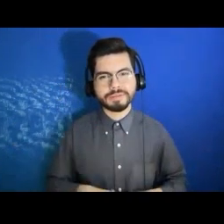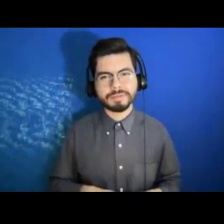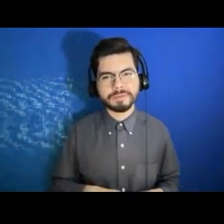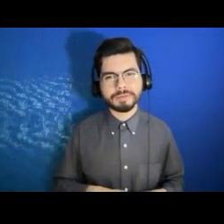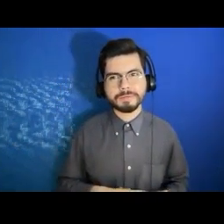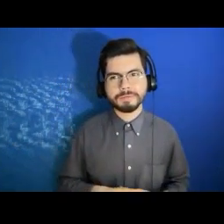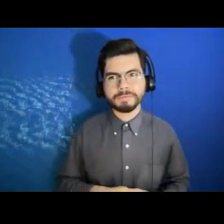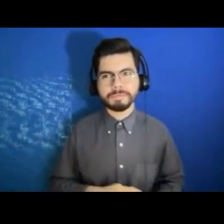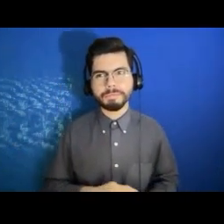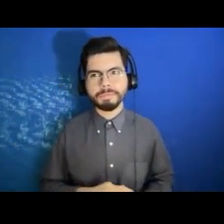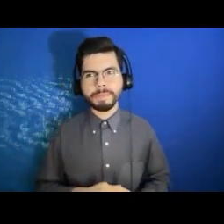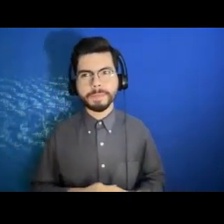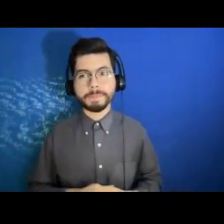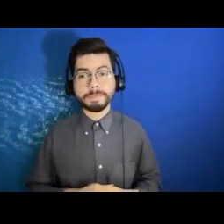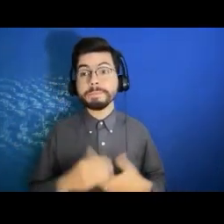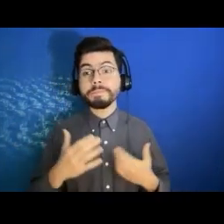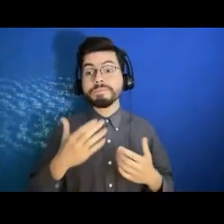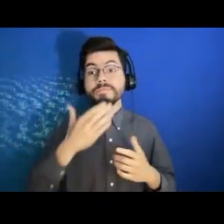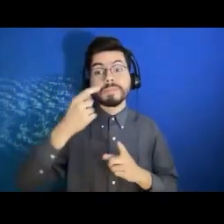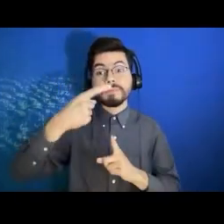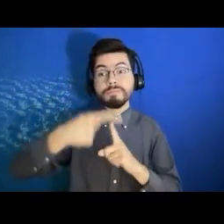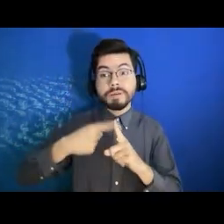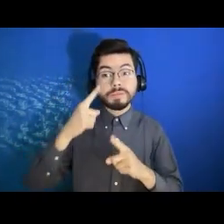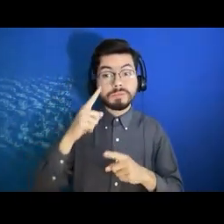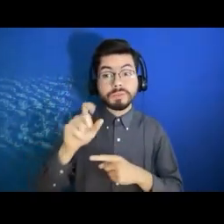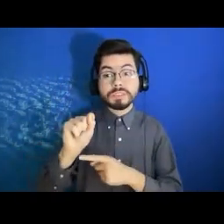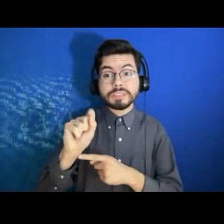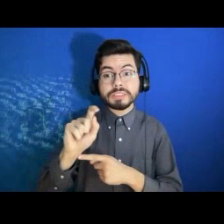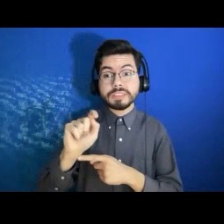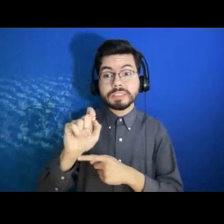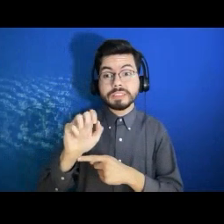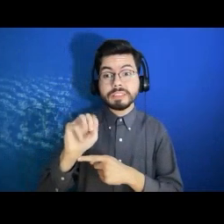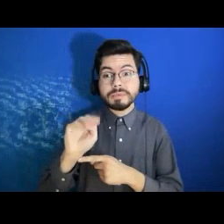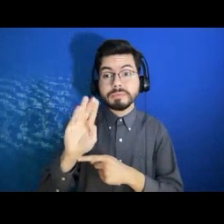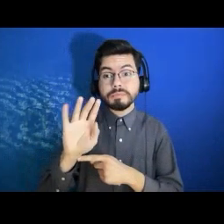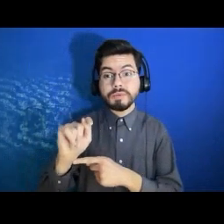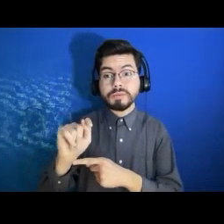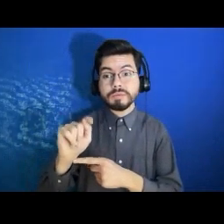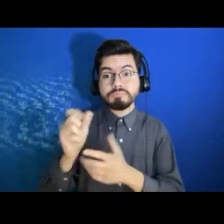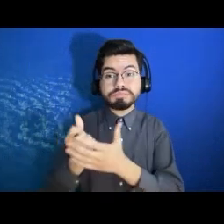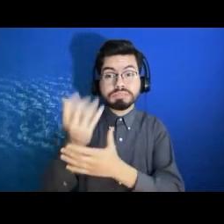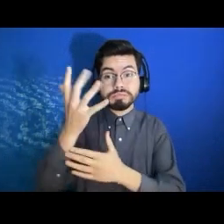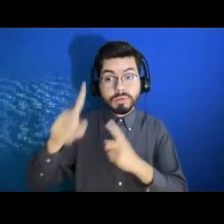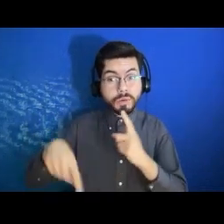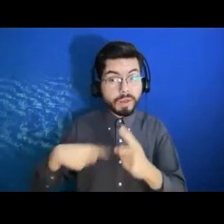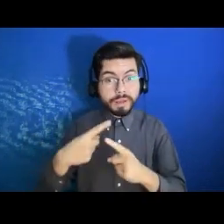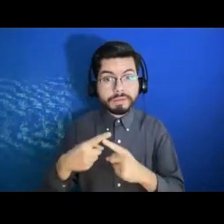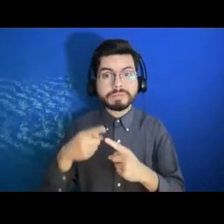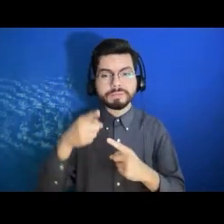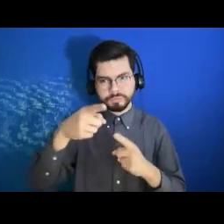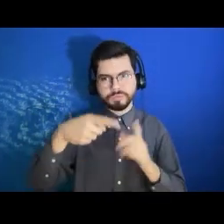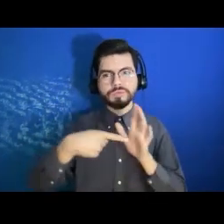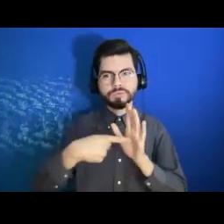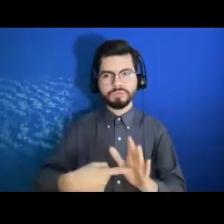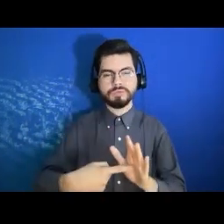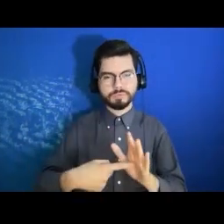Okay, so what's the best month to see a Steamboat eruption? Yeah. This is eruptions by month of the